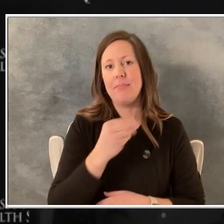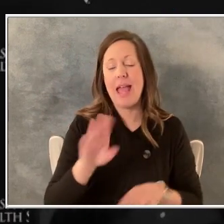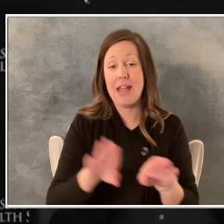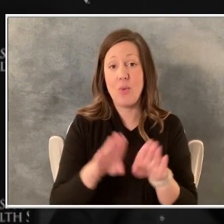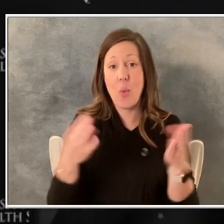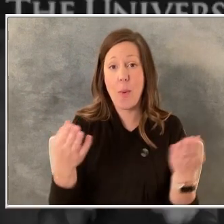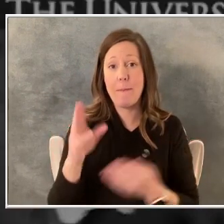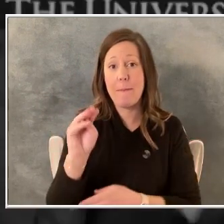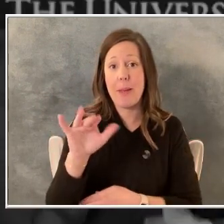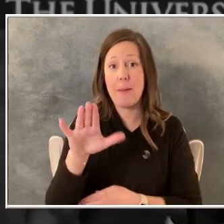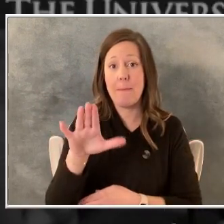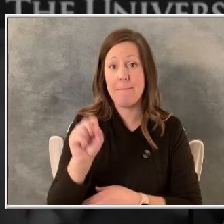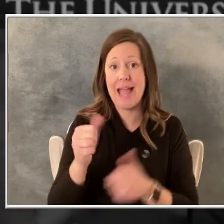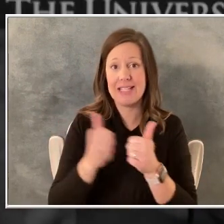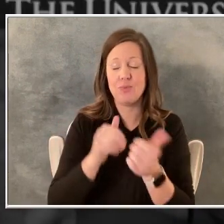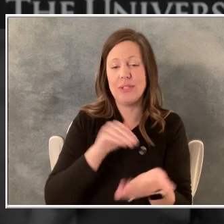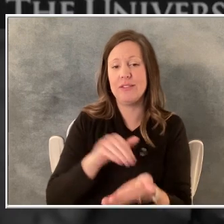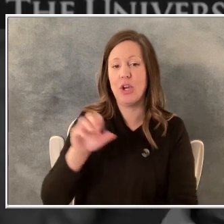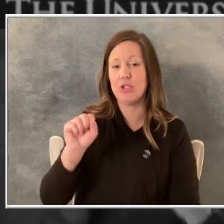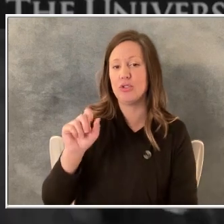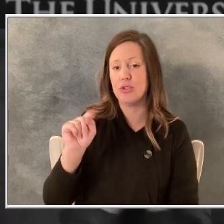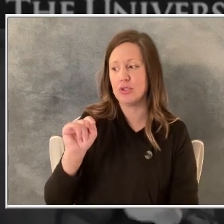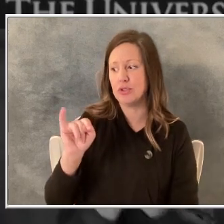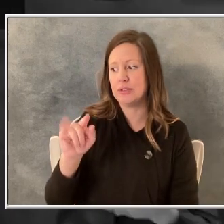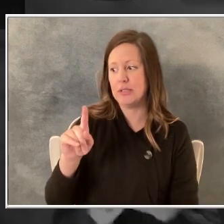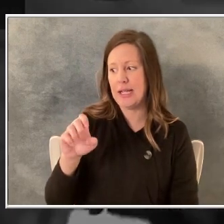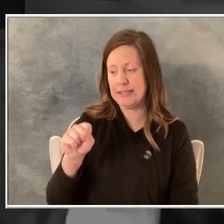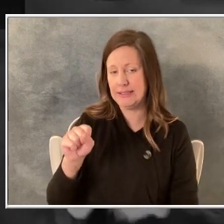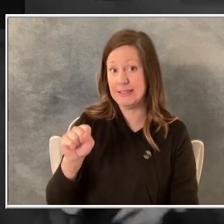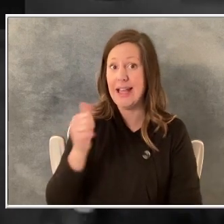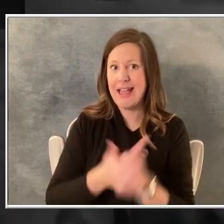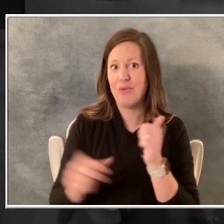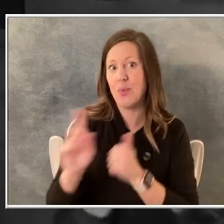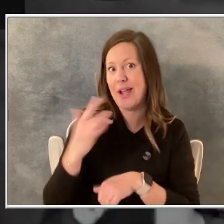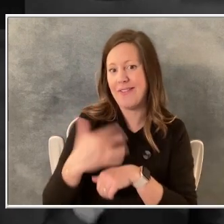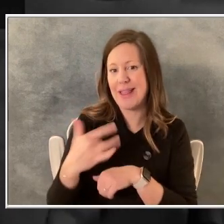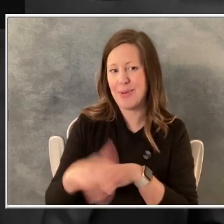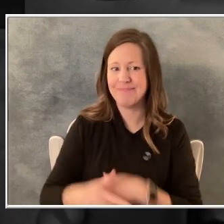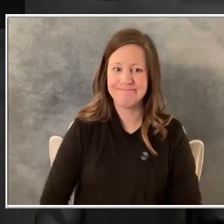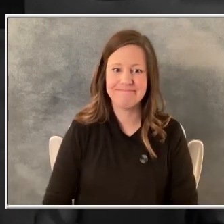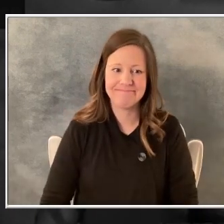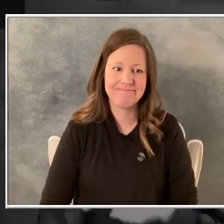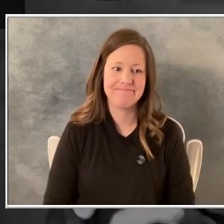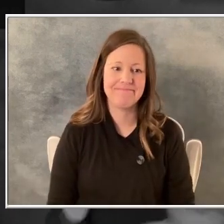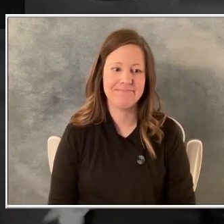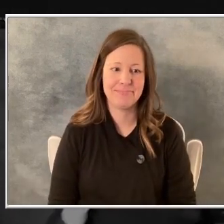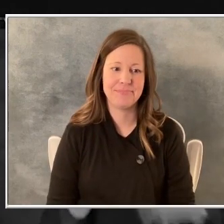Dr. Stites podcast. Now everywhere podcasts are available.